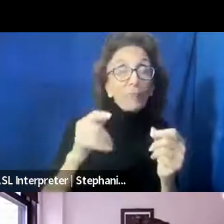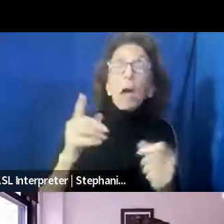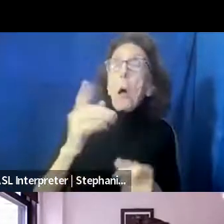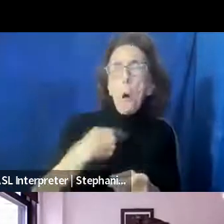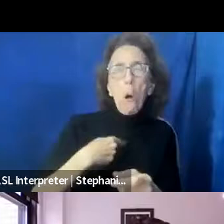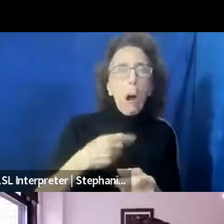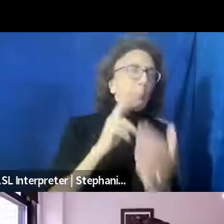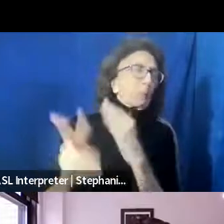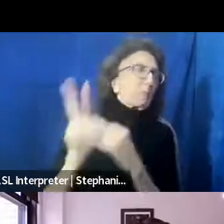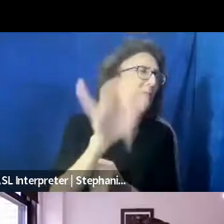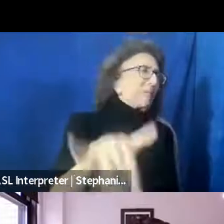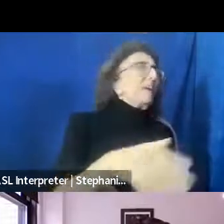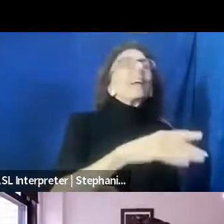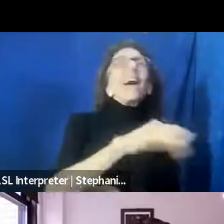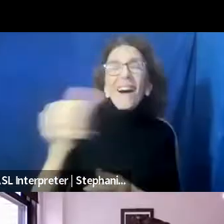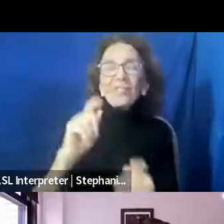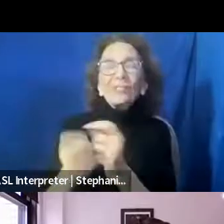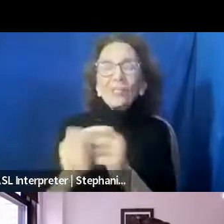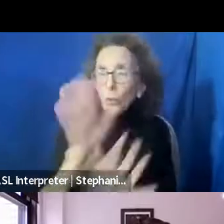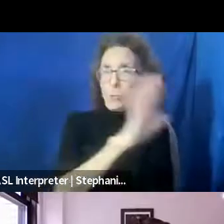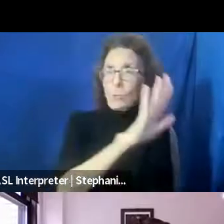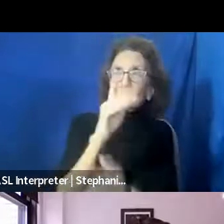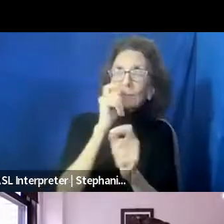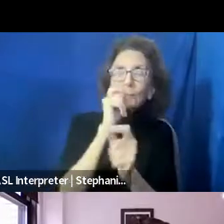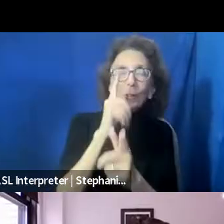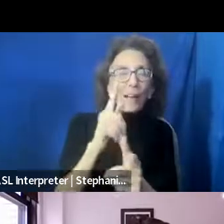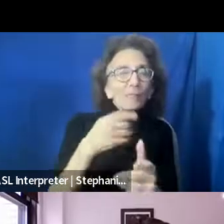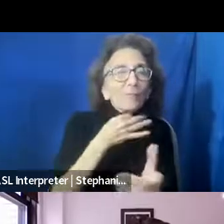expected, and which are ones that surprised you.